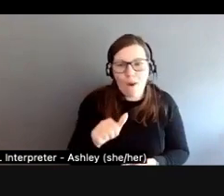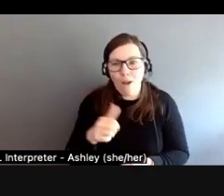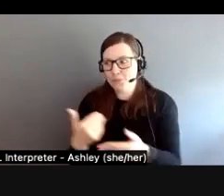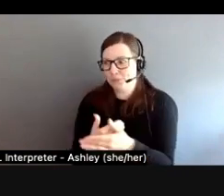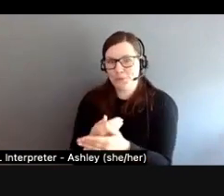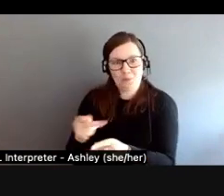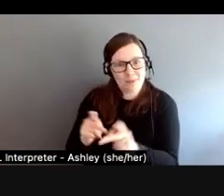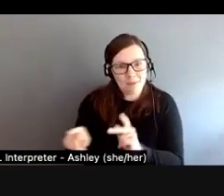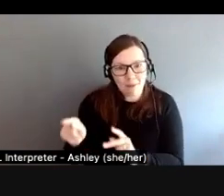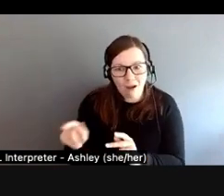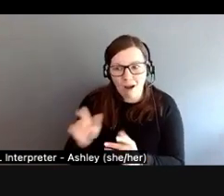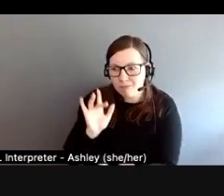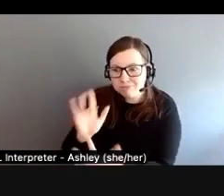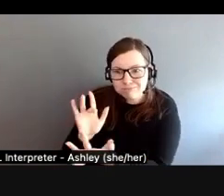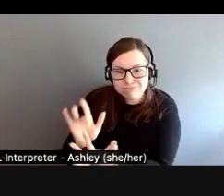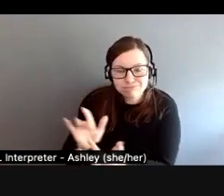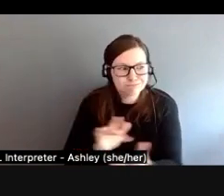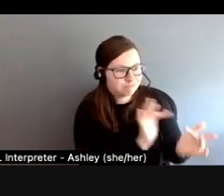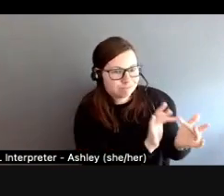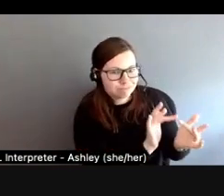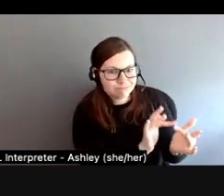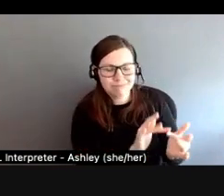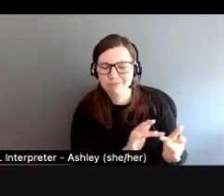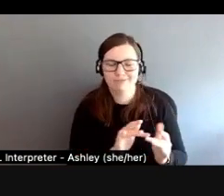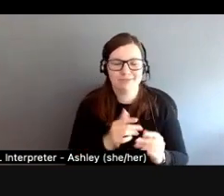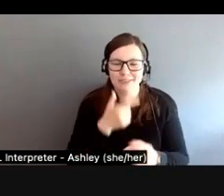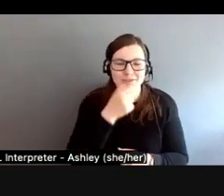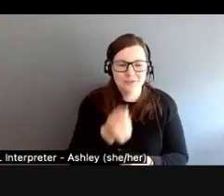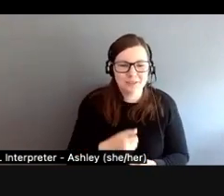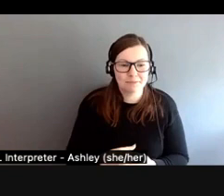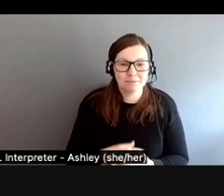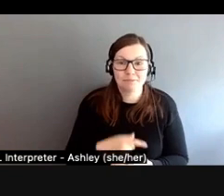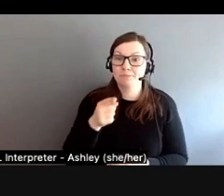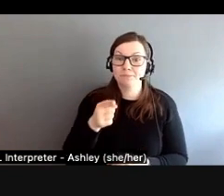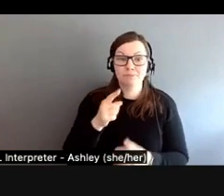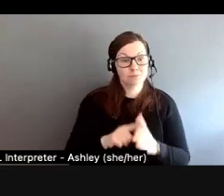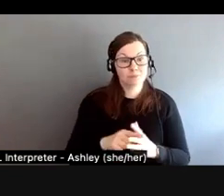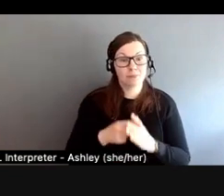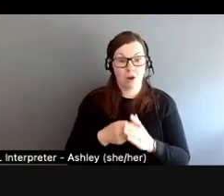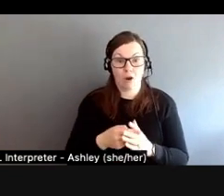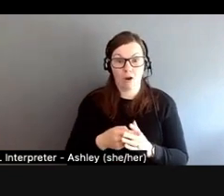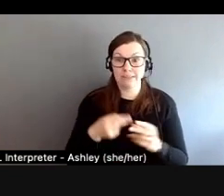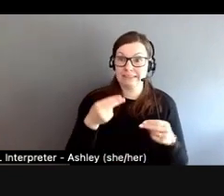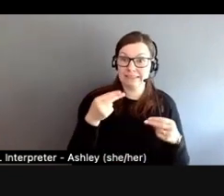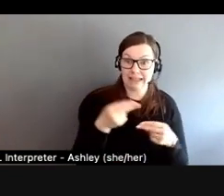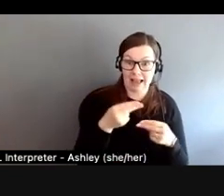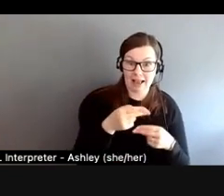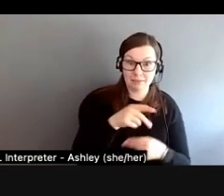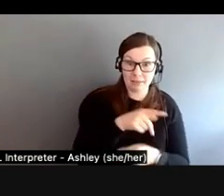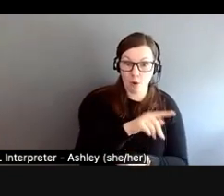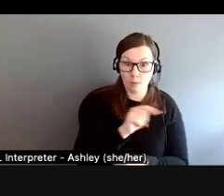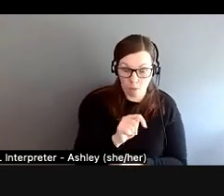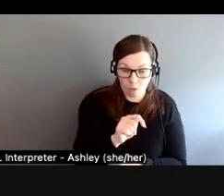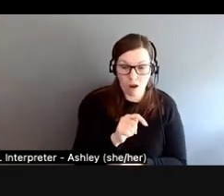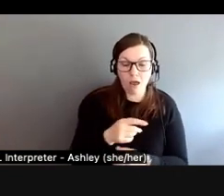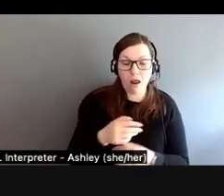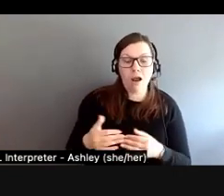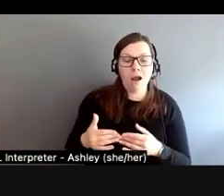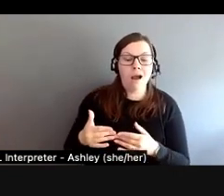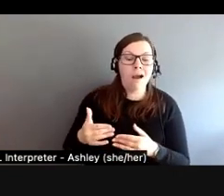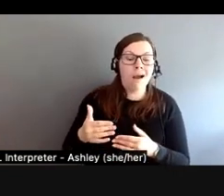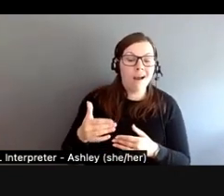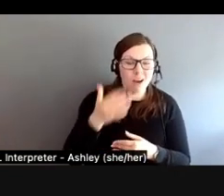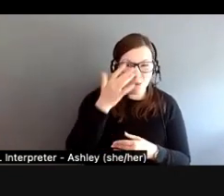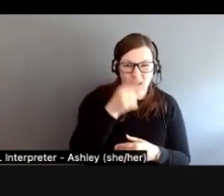how you kind of like starting in PowerPoint. So starting with a technology that you're quite familiar with, and then moving towards the